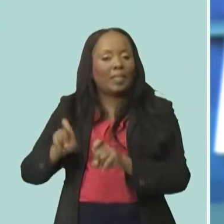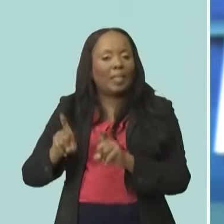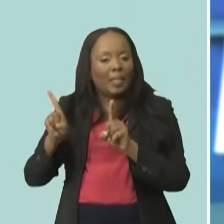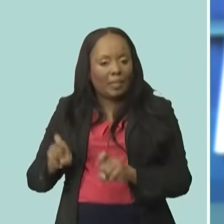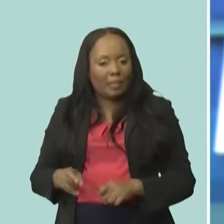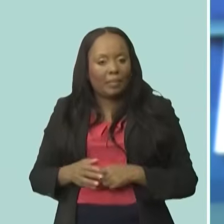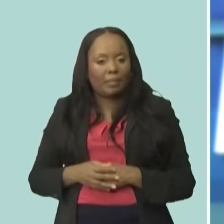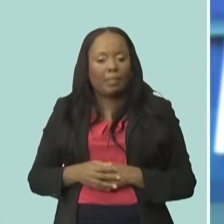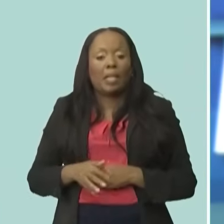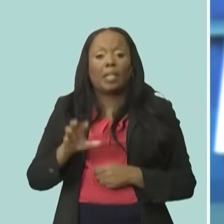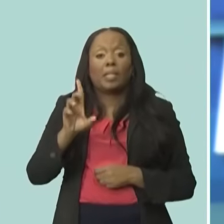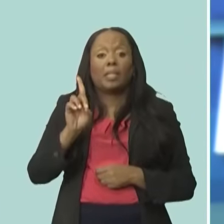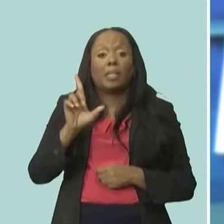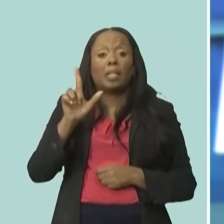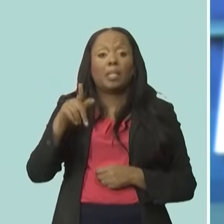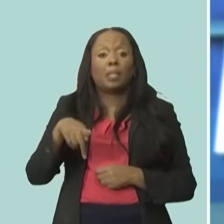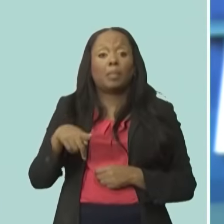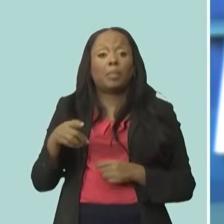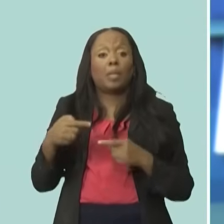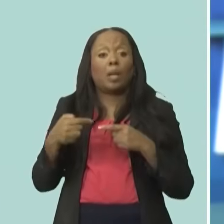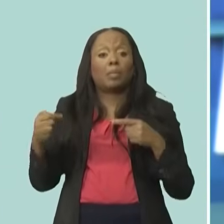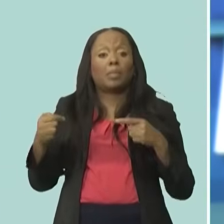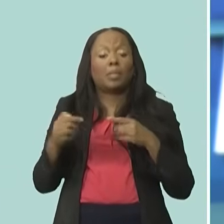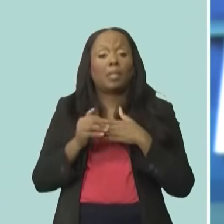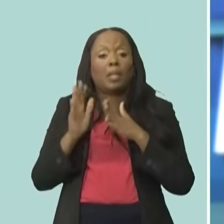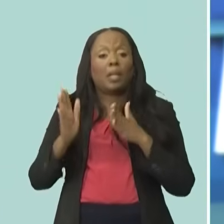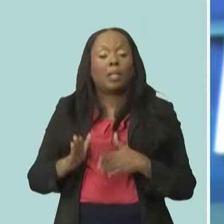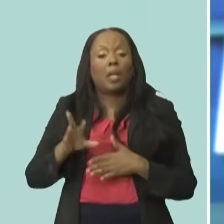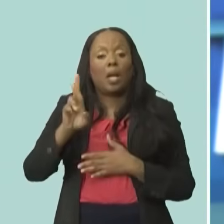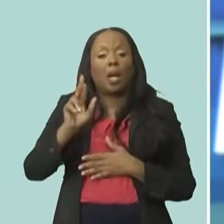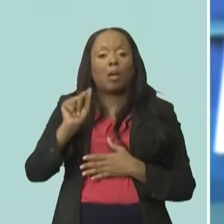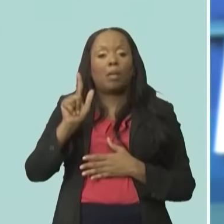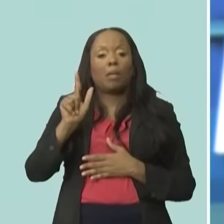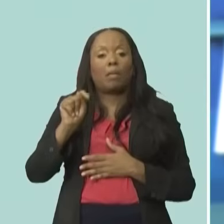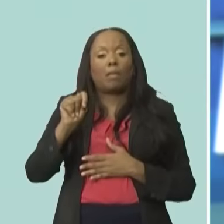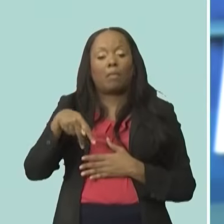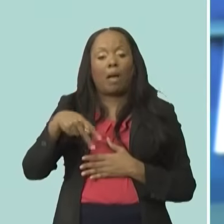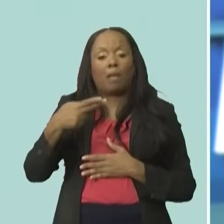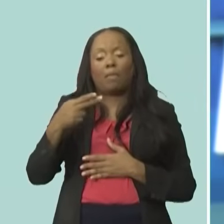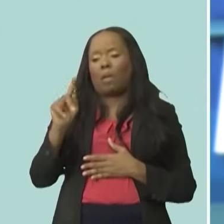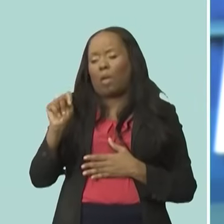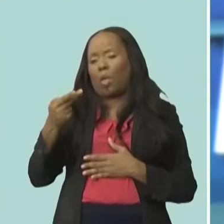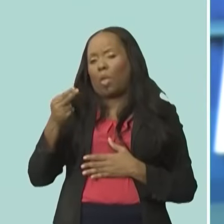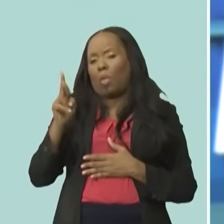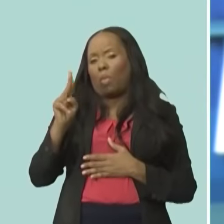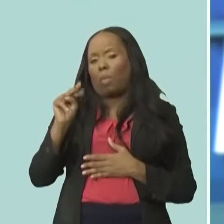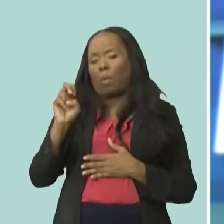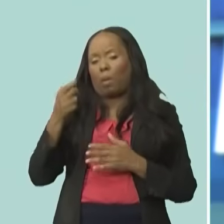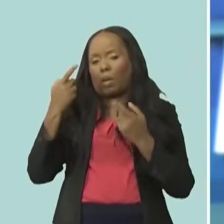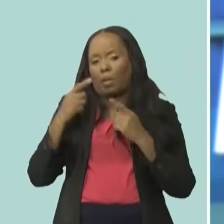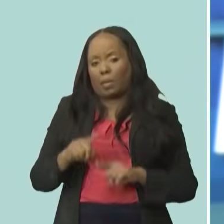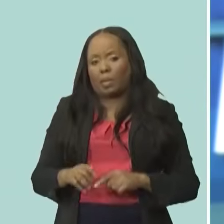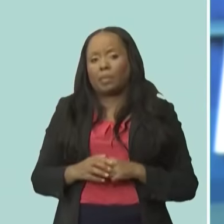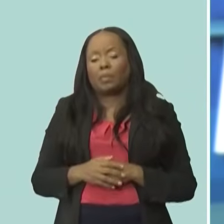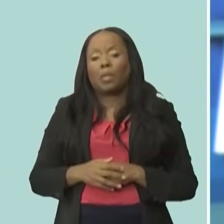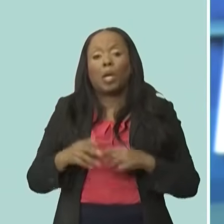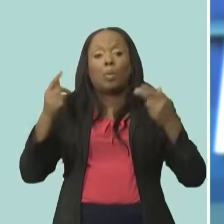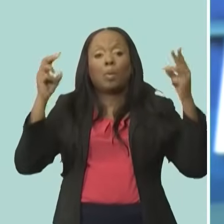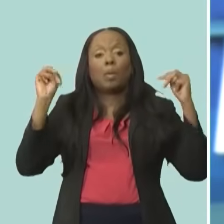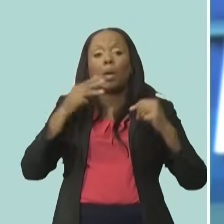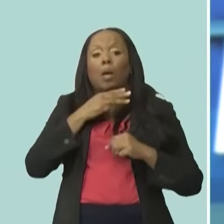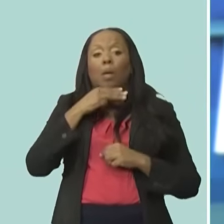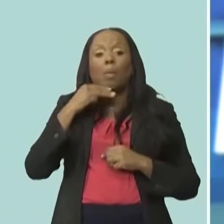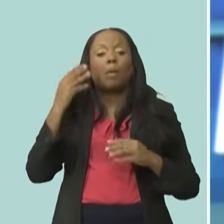Thorne. Those measures were recently announced by Prime Minister Mia Amor-Mottley during a nationally televised news conference